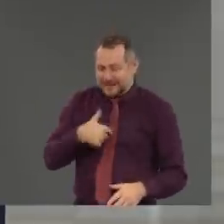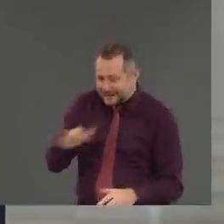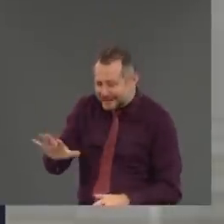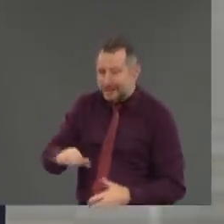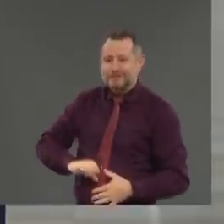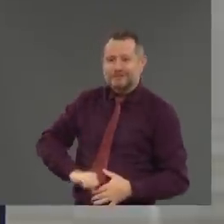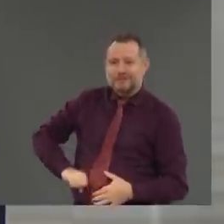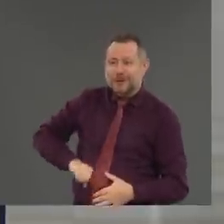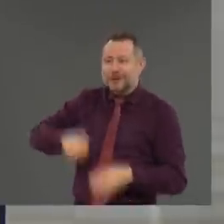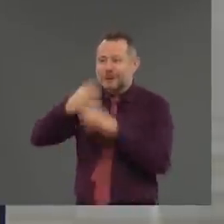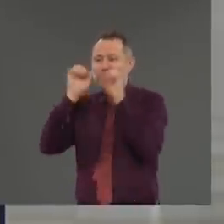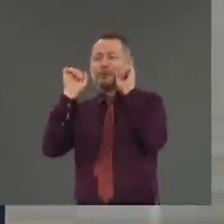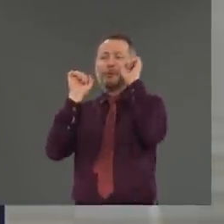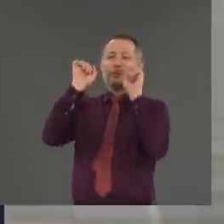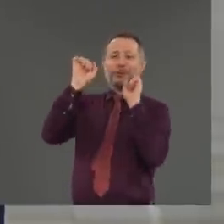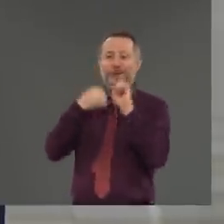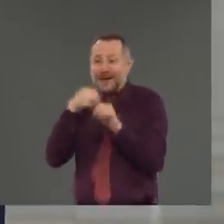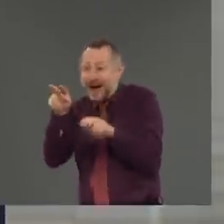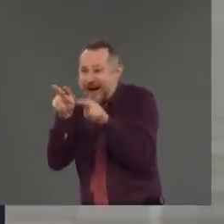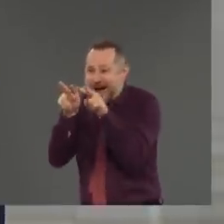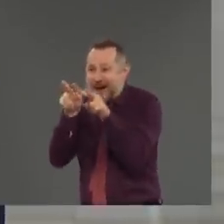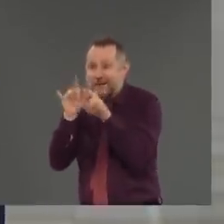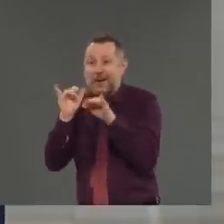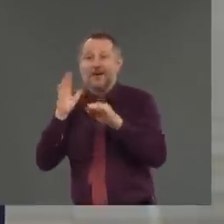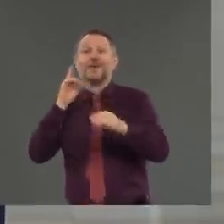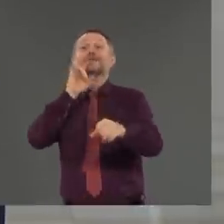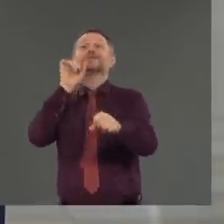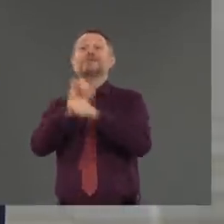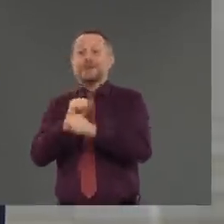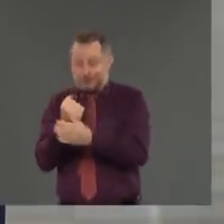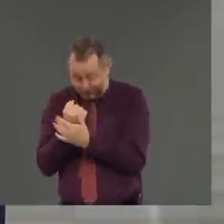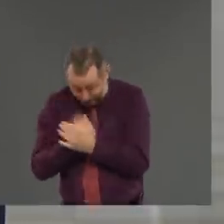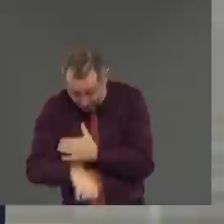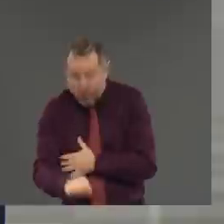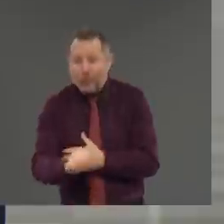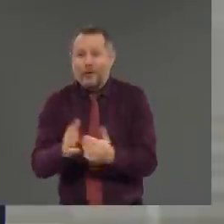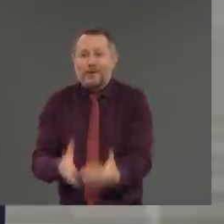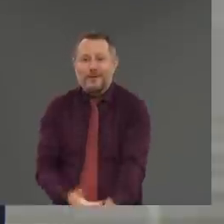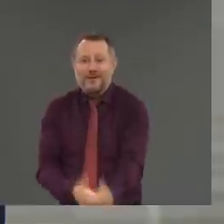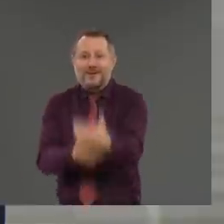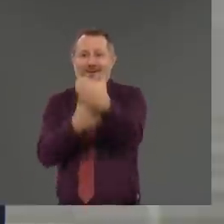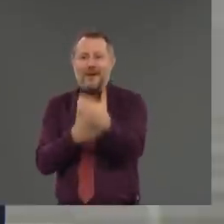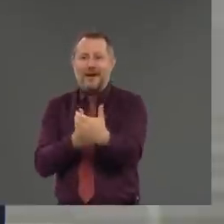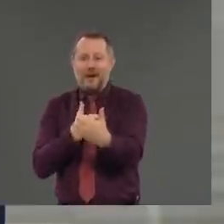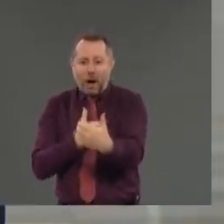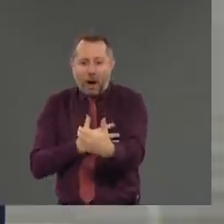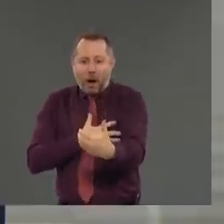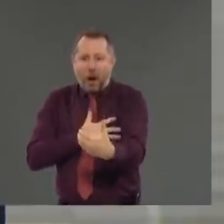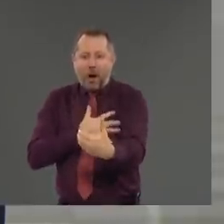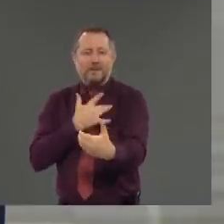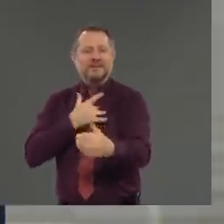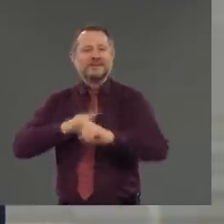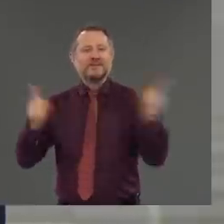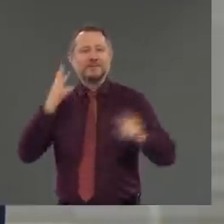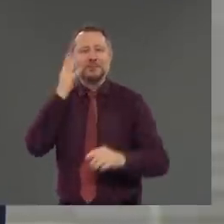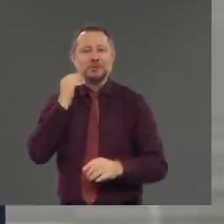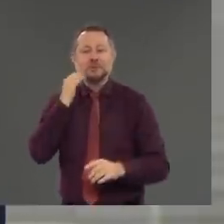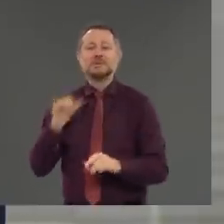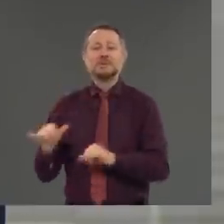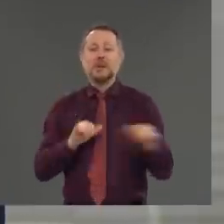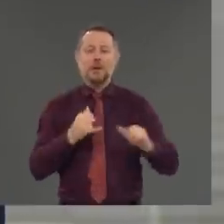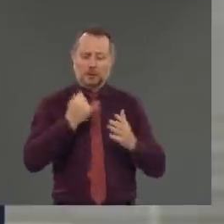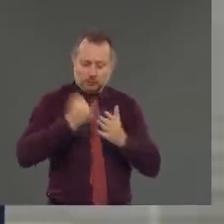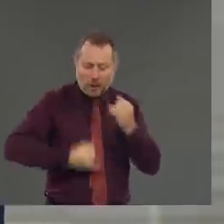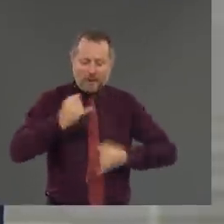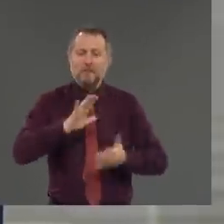it actually happens. And to see this real and alive and all the drawings and the years of work come to